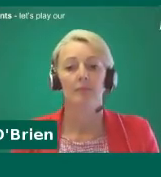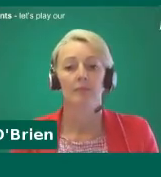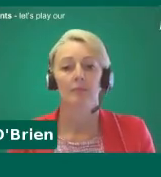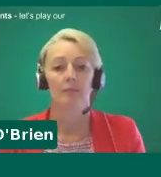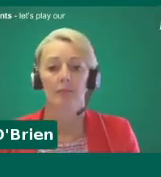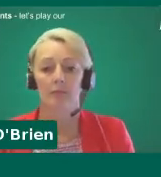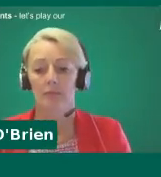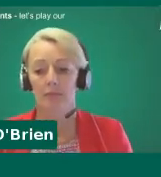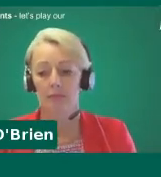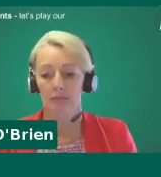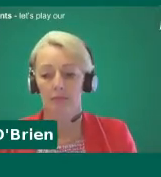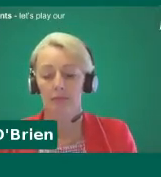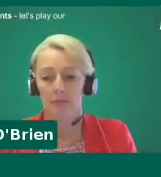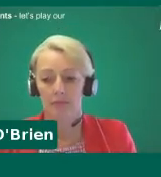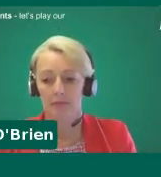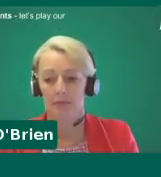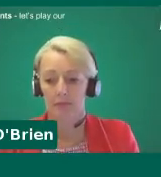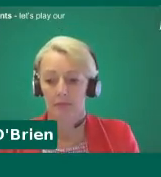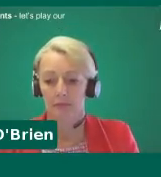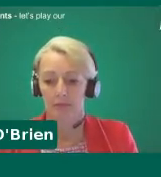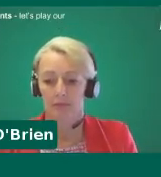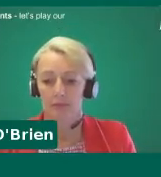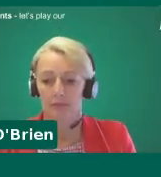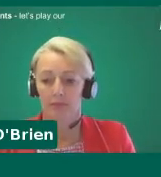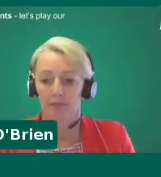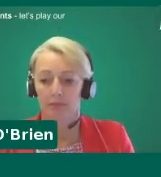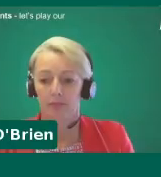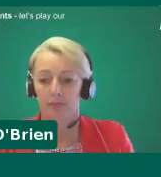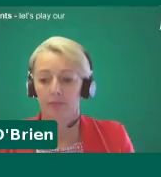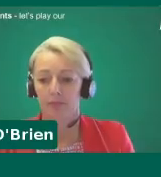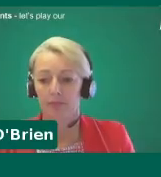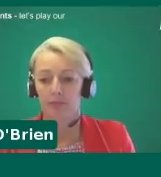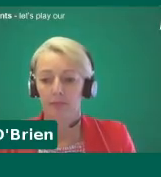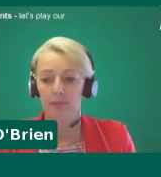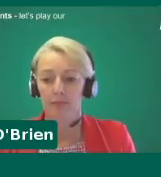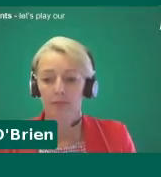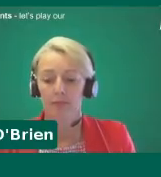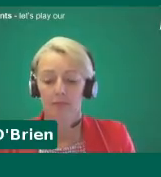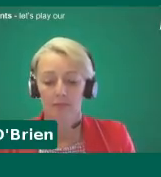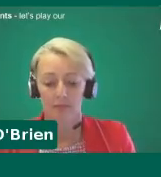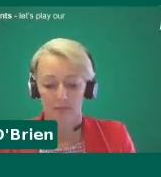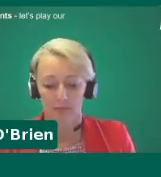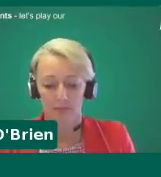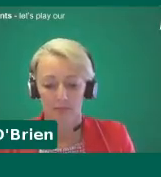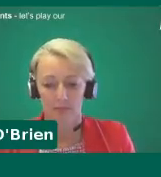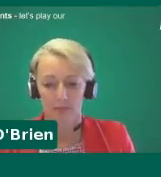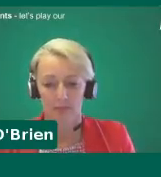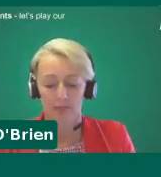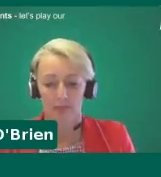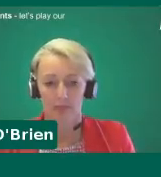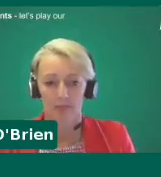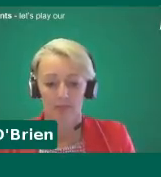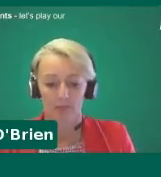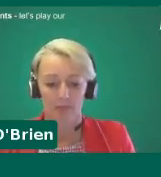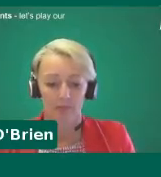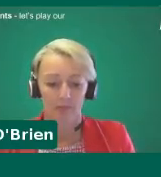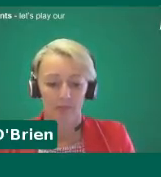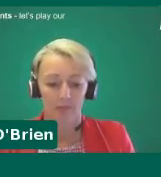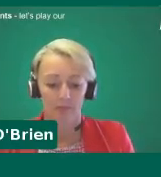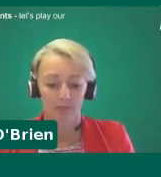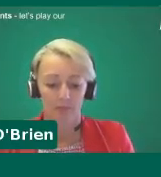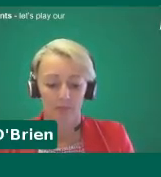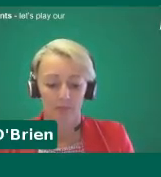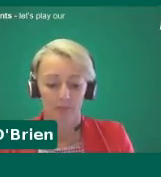guidelines will be a core part of our work in promoting physical activity in the coming years.